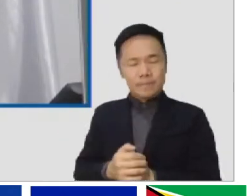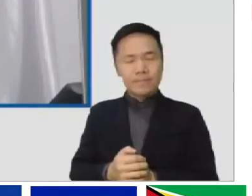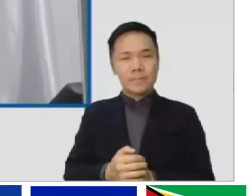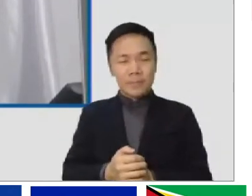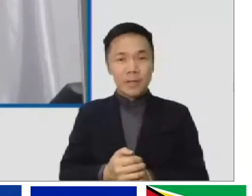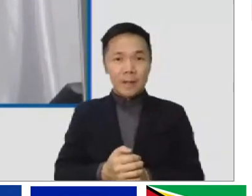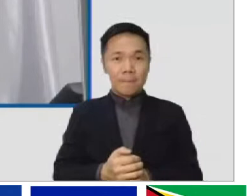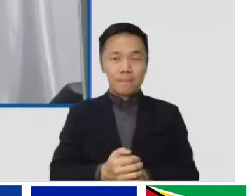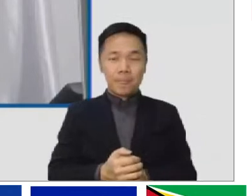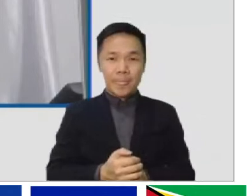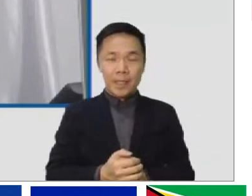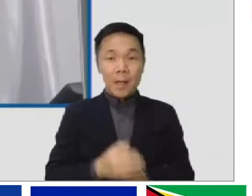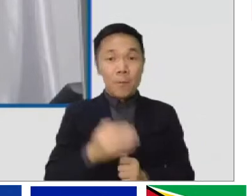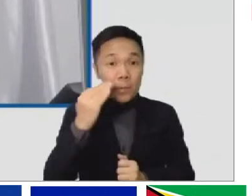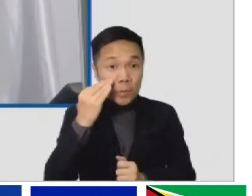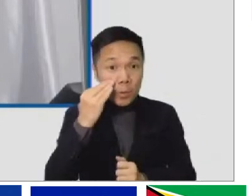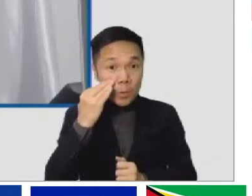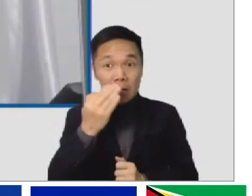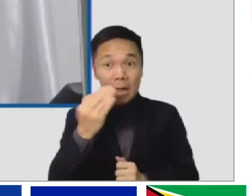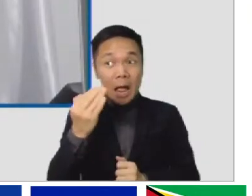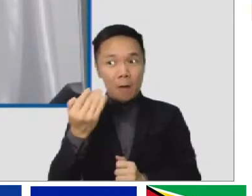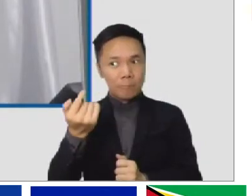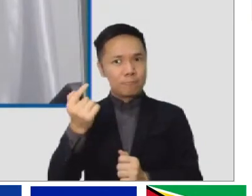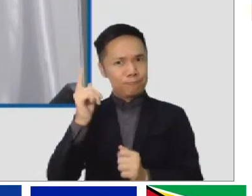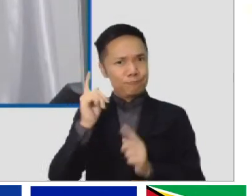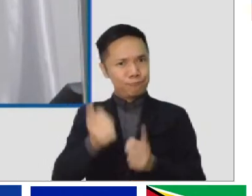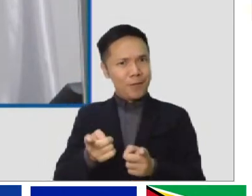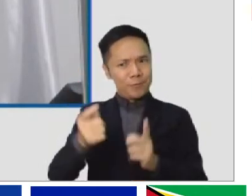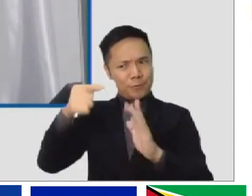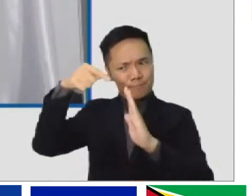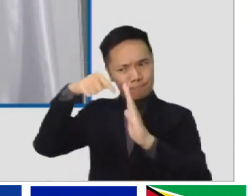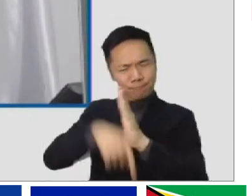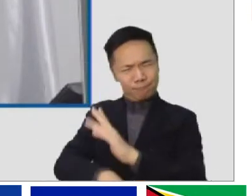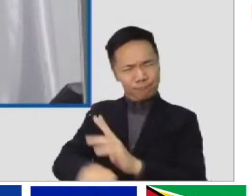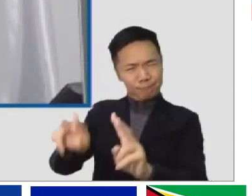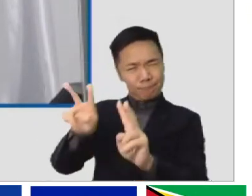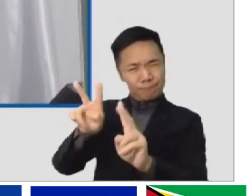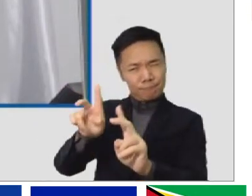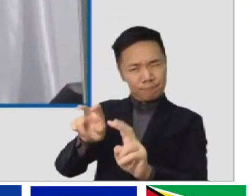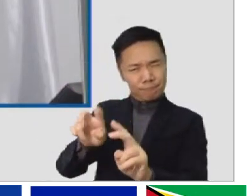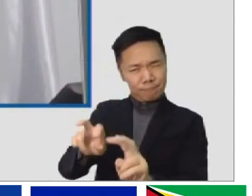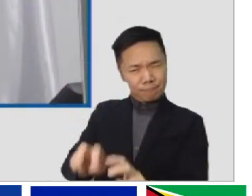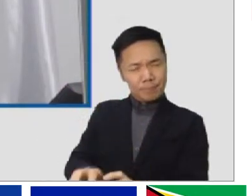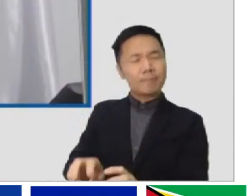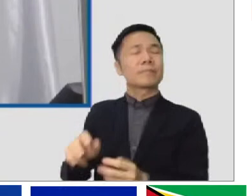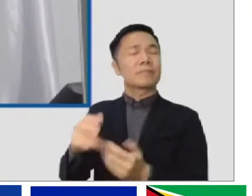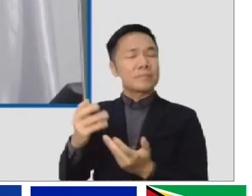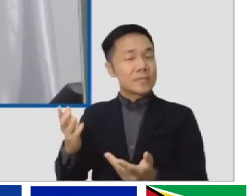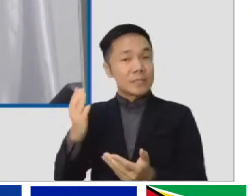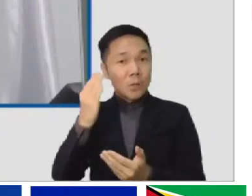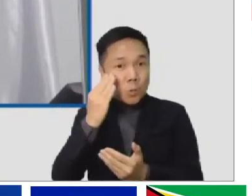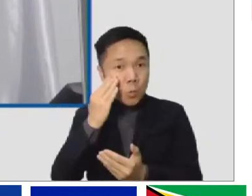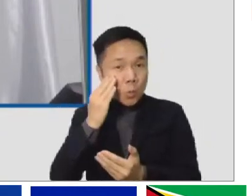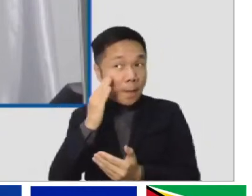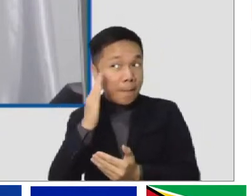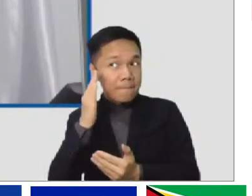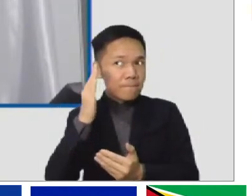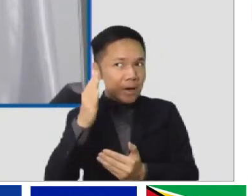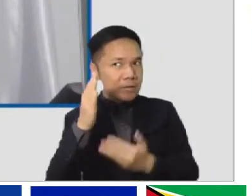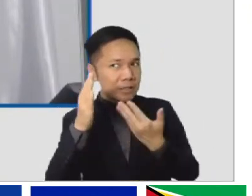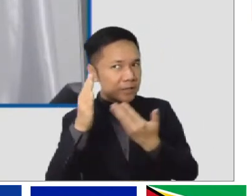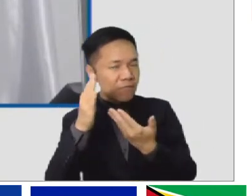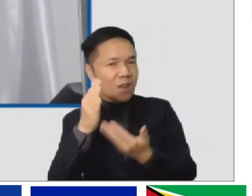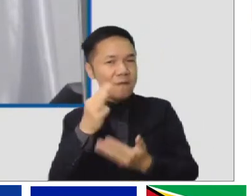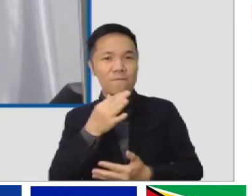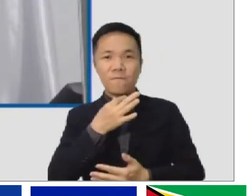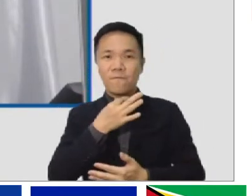on deeper on the knowledge of all these that might represent a risk for all of us, we